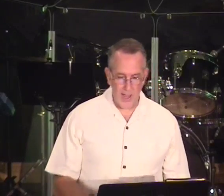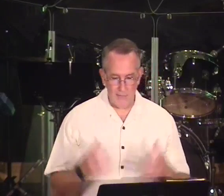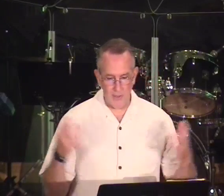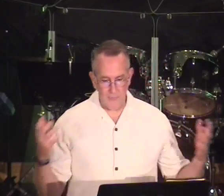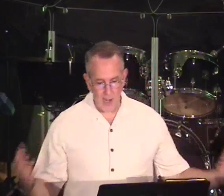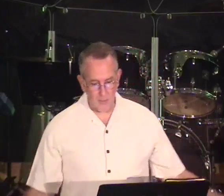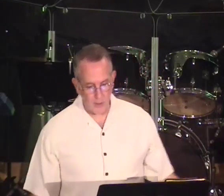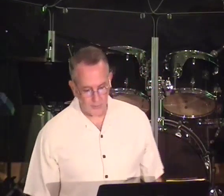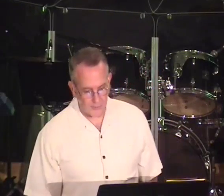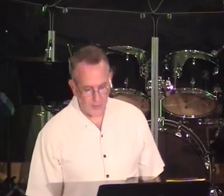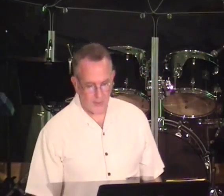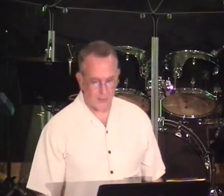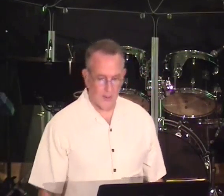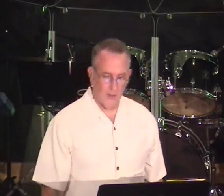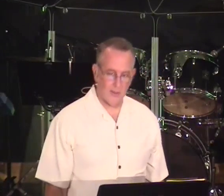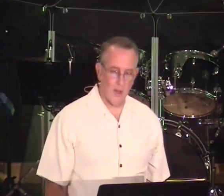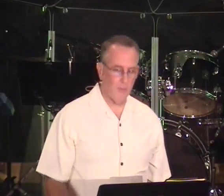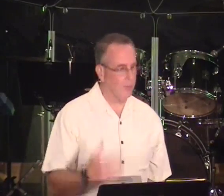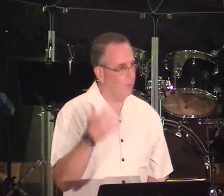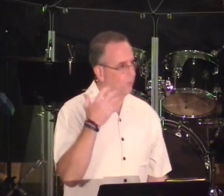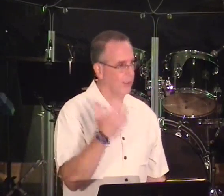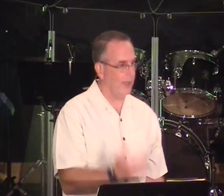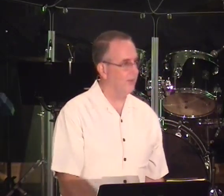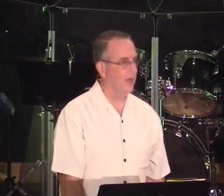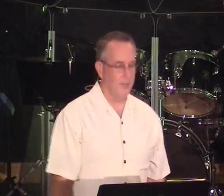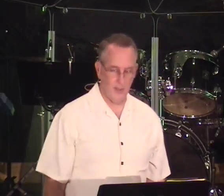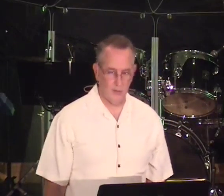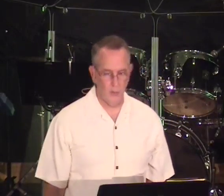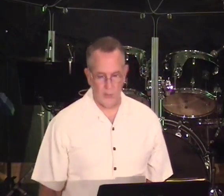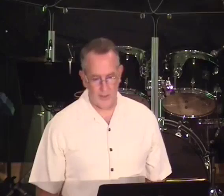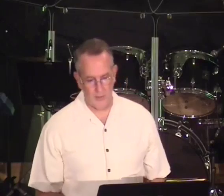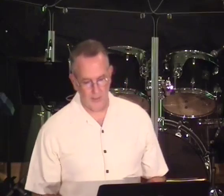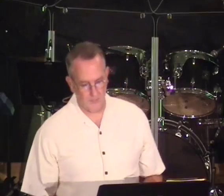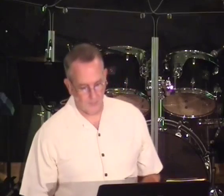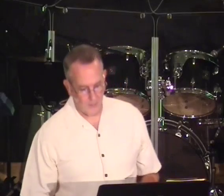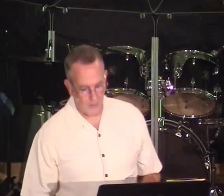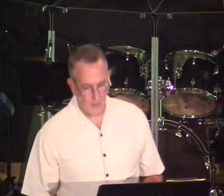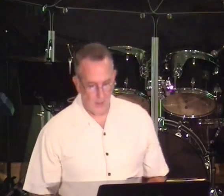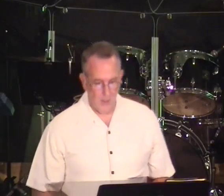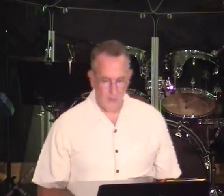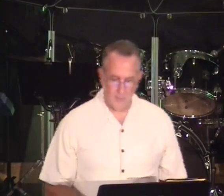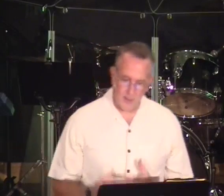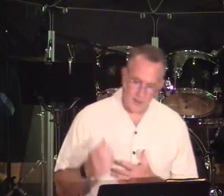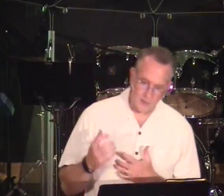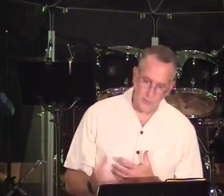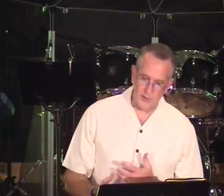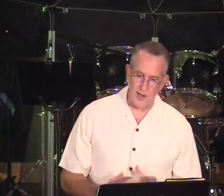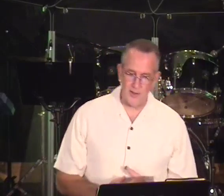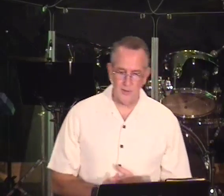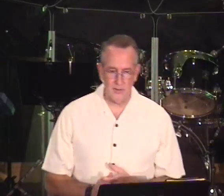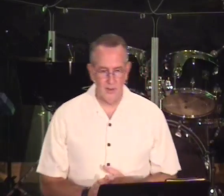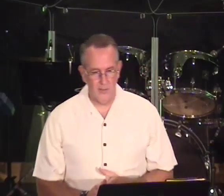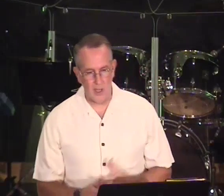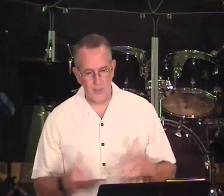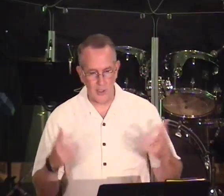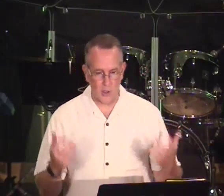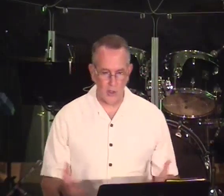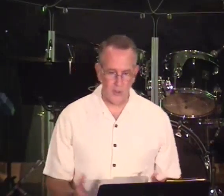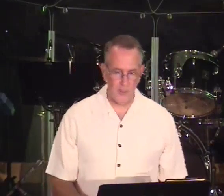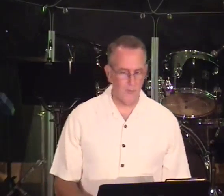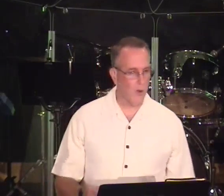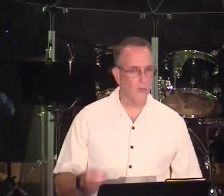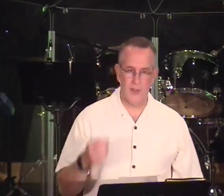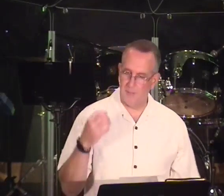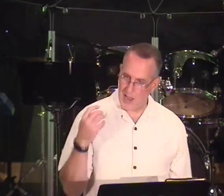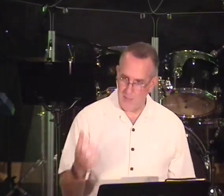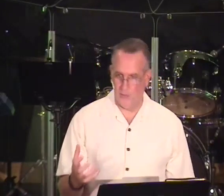So we ought to have an environment on Sunday that's comfortable for guests to come into regularly. From an initial attendance, they ought to be encouraged